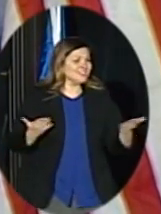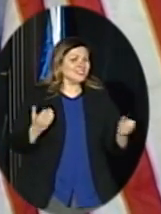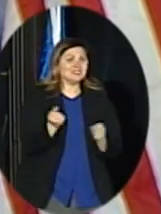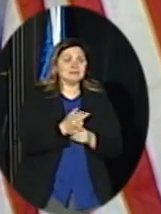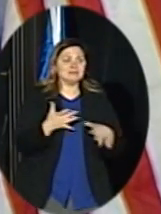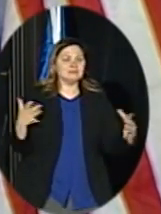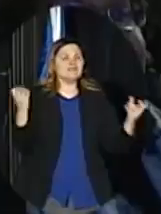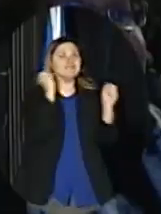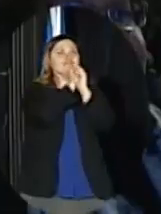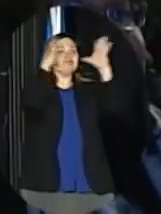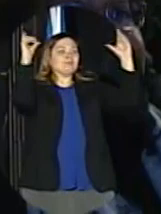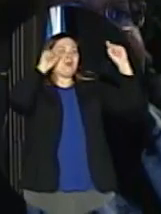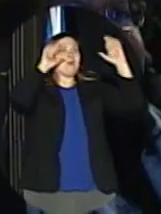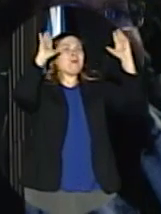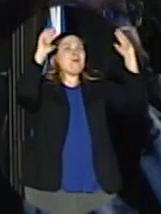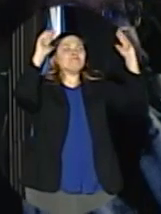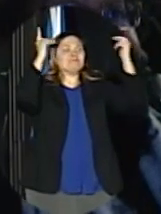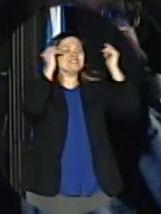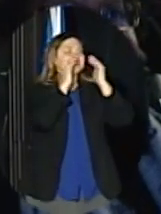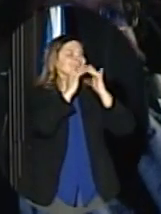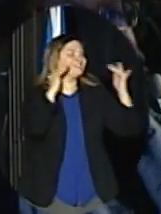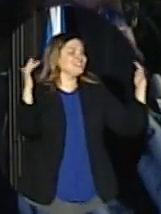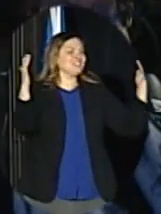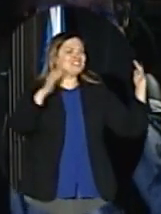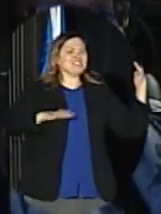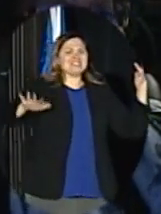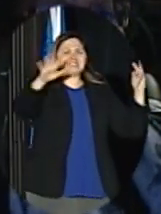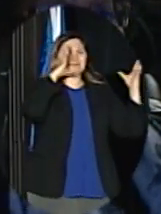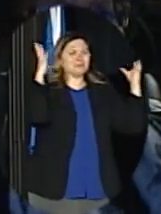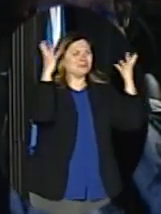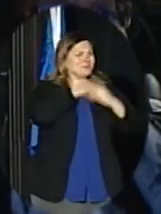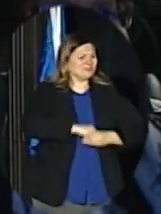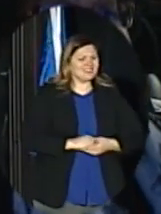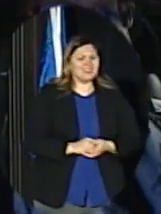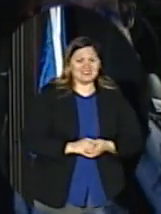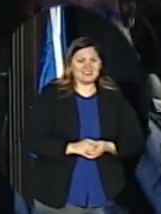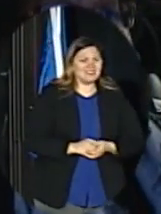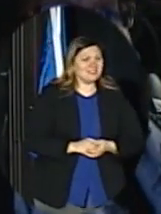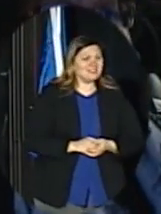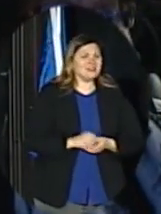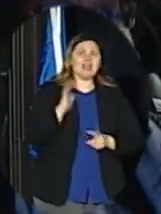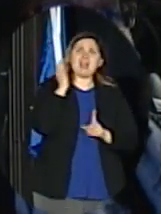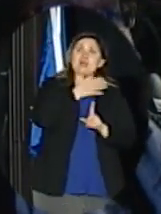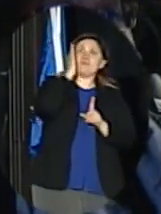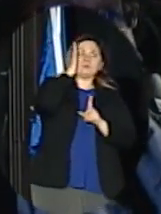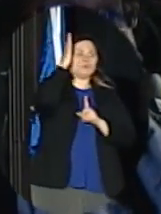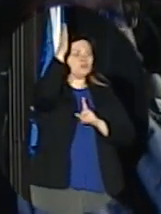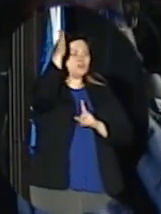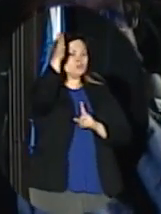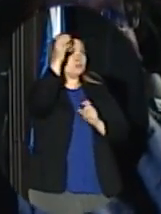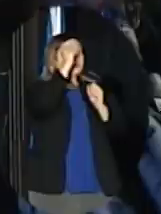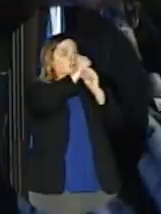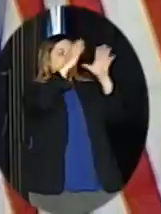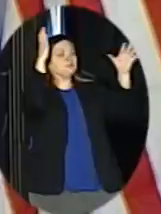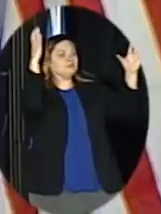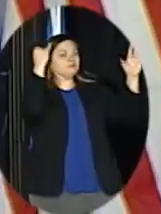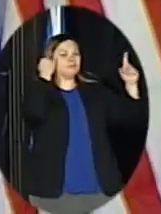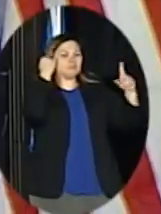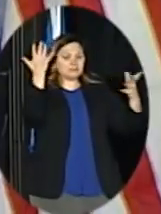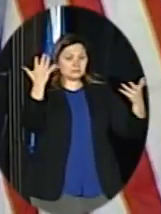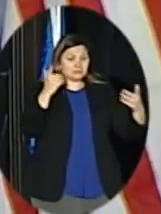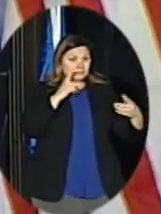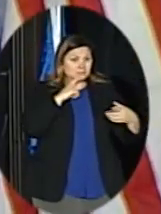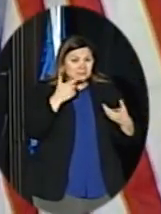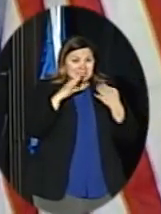they built for us is our ticket to the future. Imagine when the city will be when we start celebrating instead of